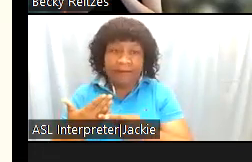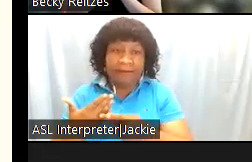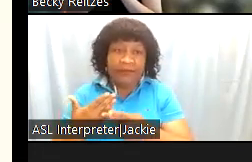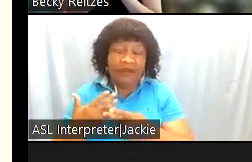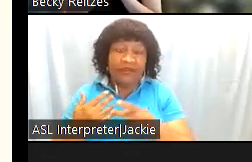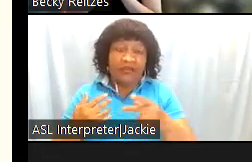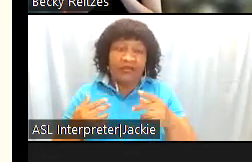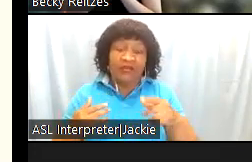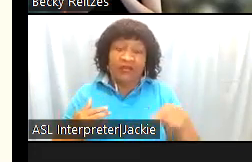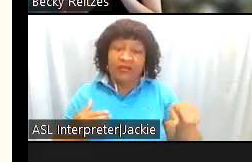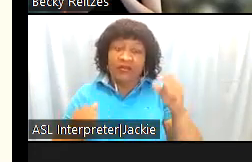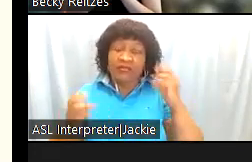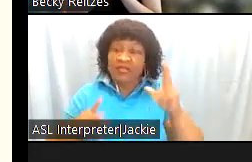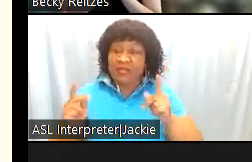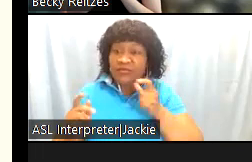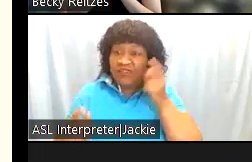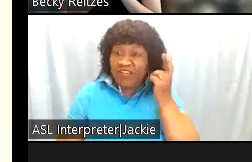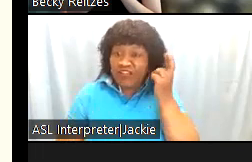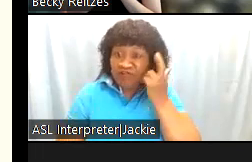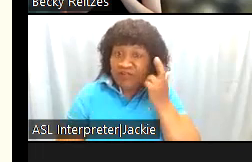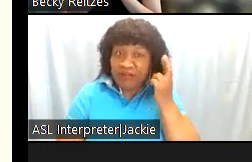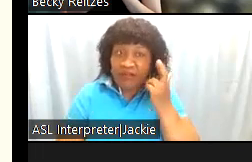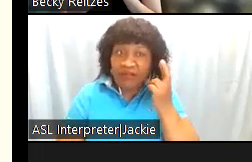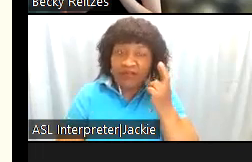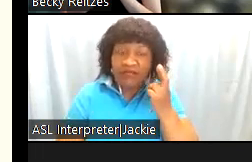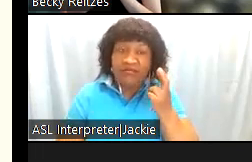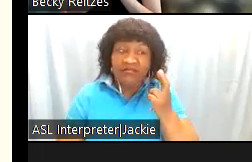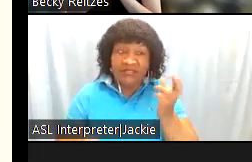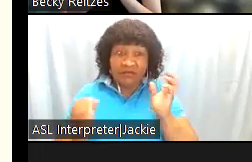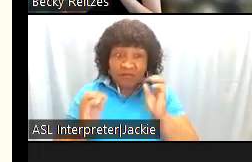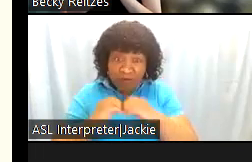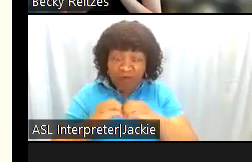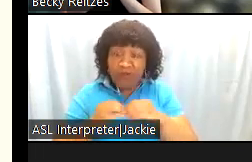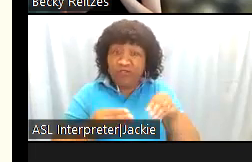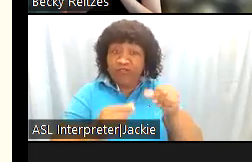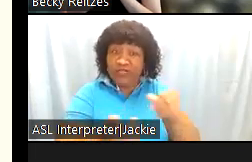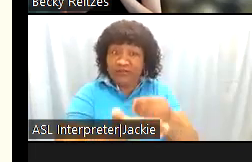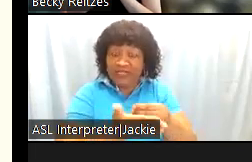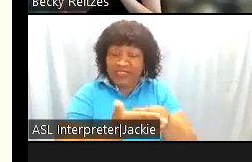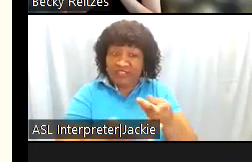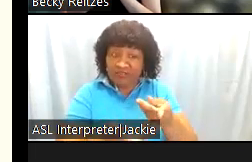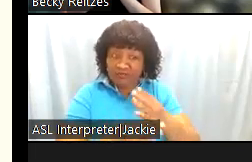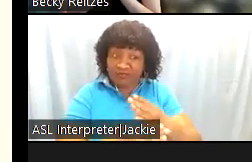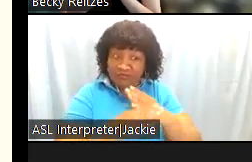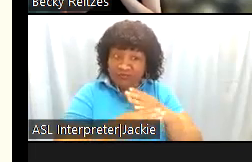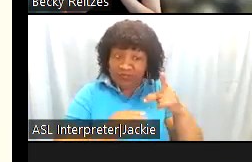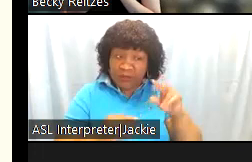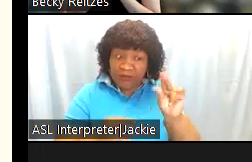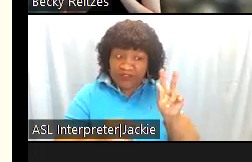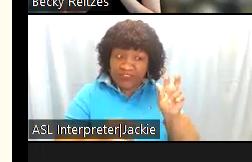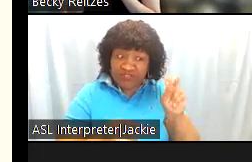What people often don't realize is the more you spend on prevention, the less you have to